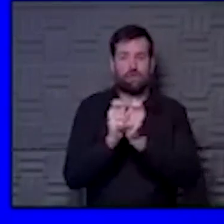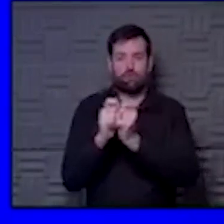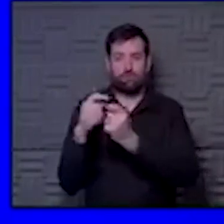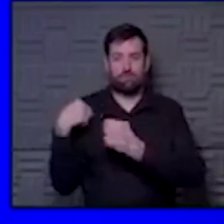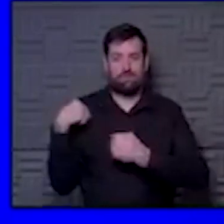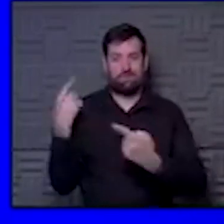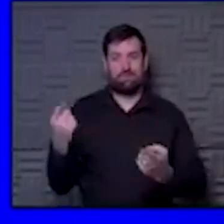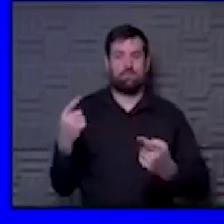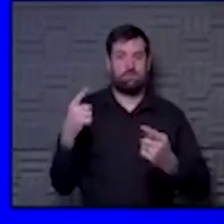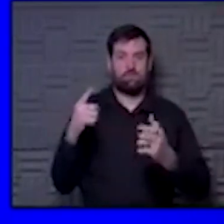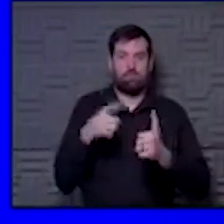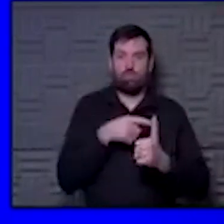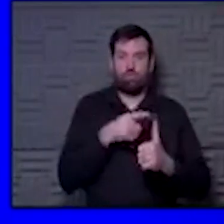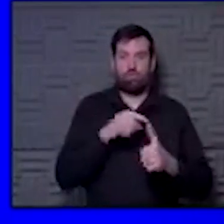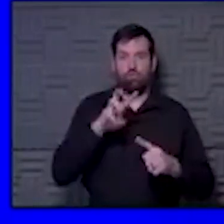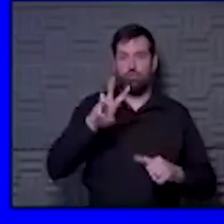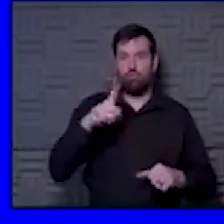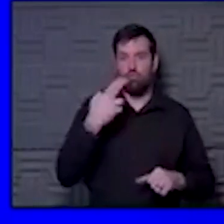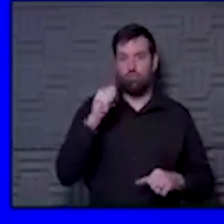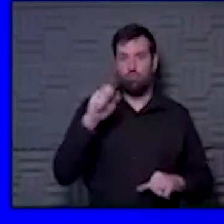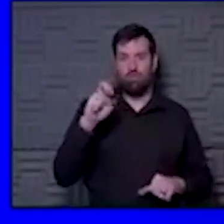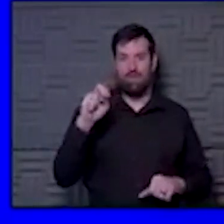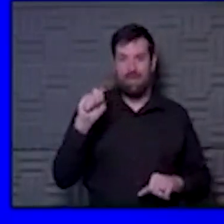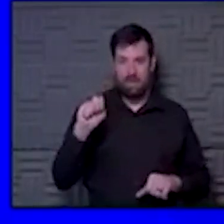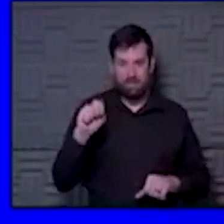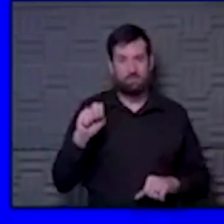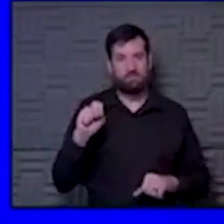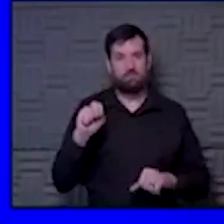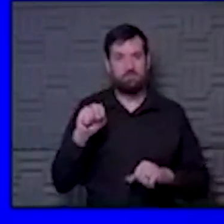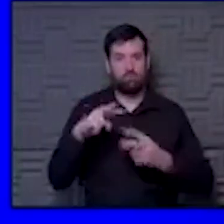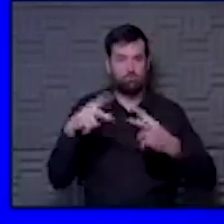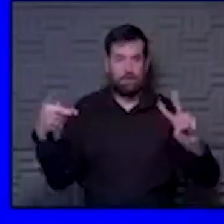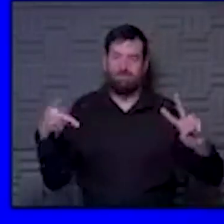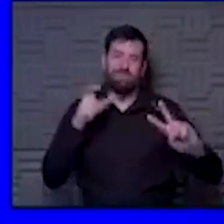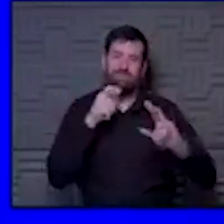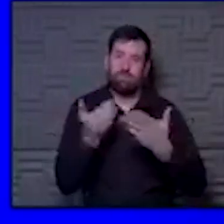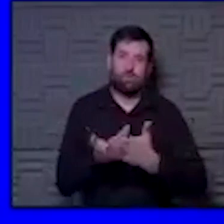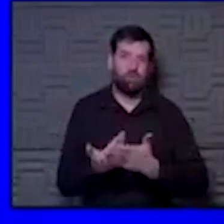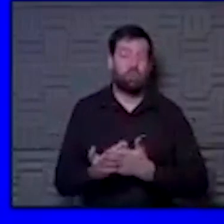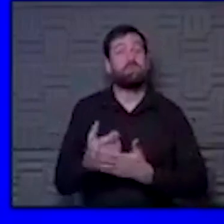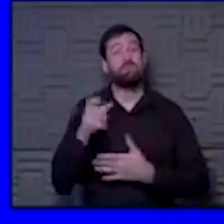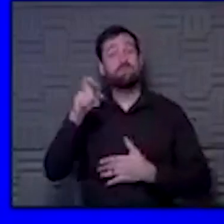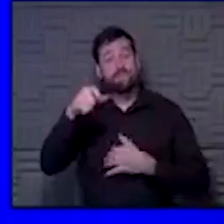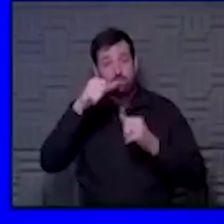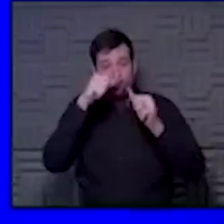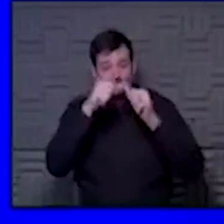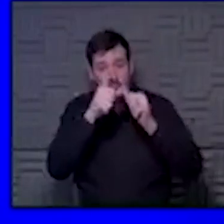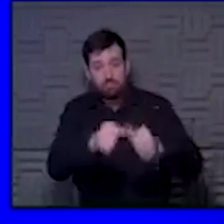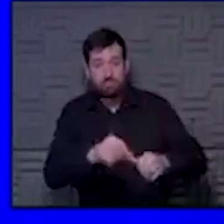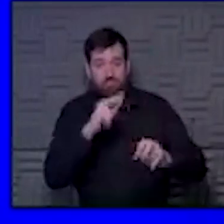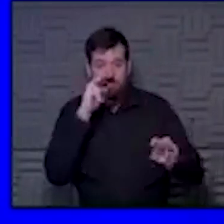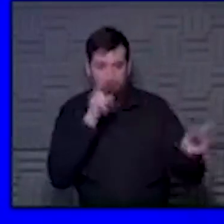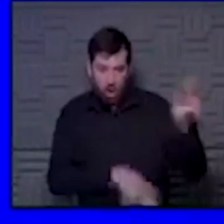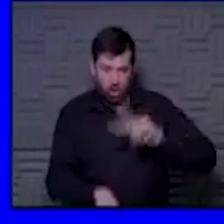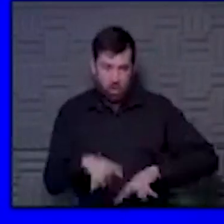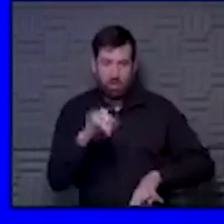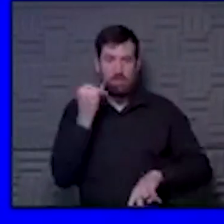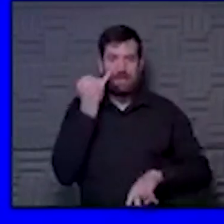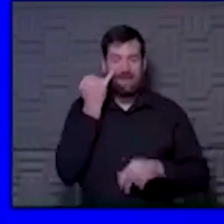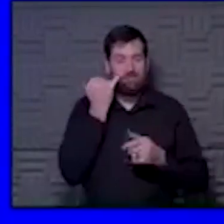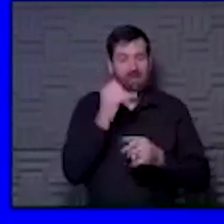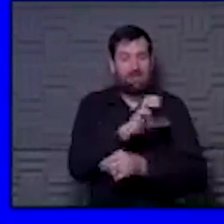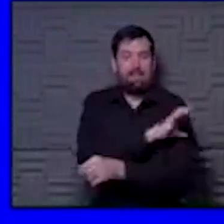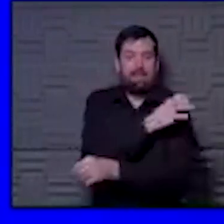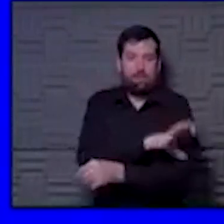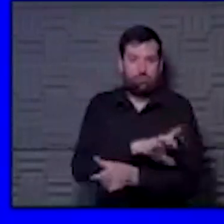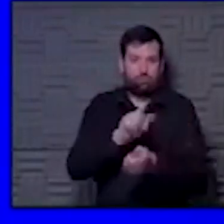original Wuhan strain noted in these coronavirus isolates. So that is not new. What we need to continue to monitor is if there is a clinical